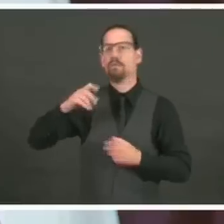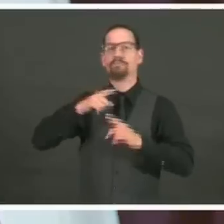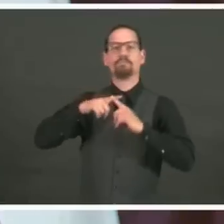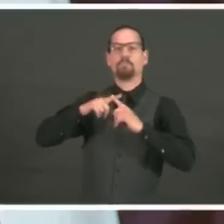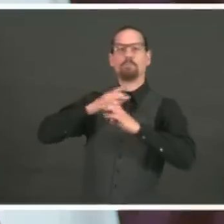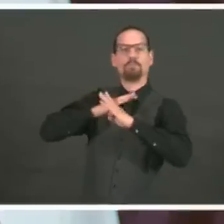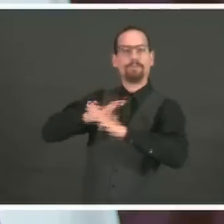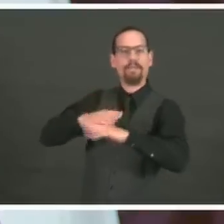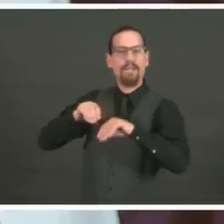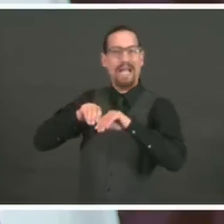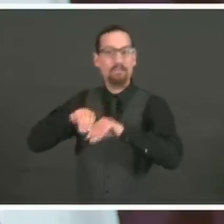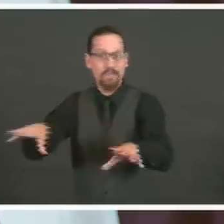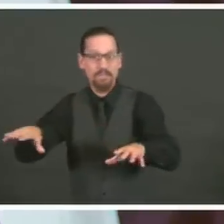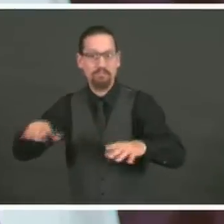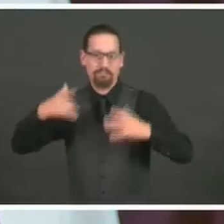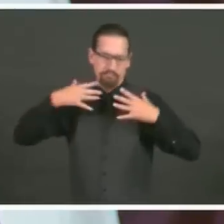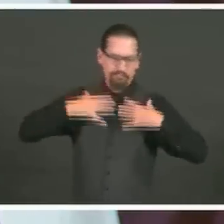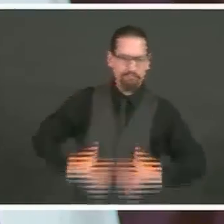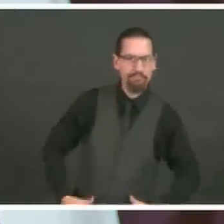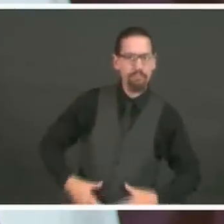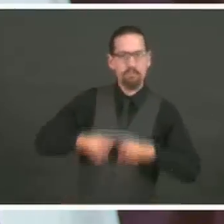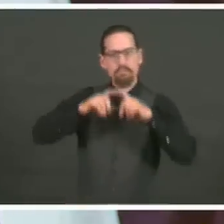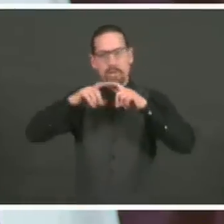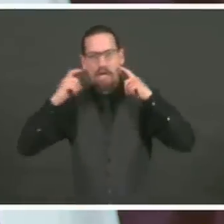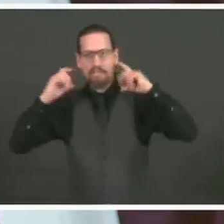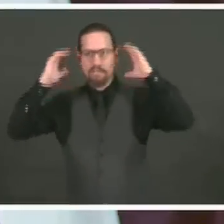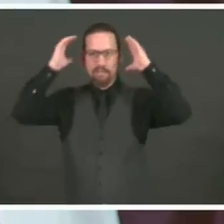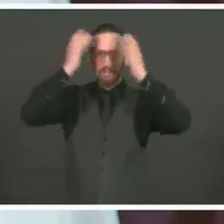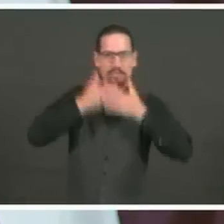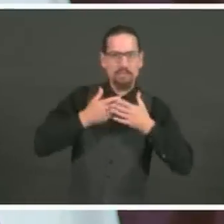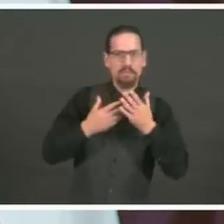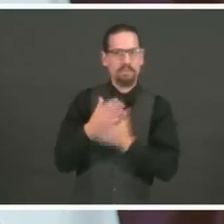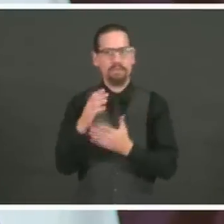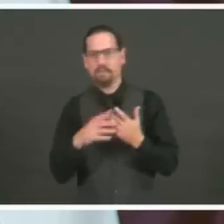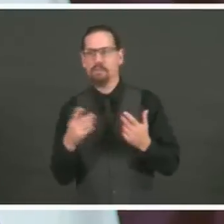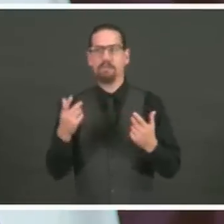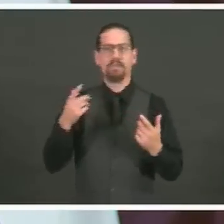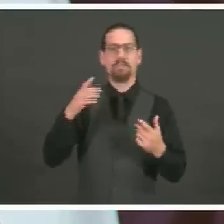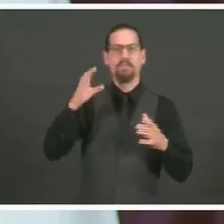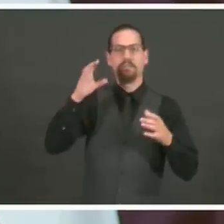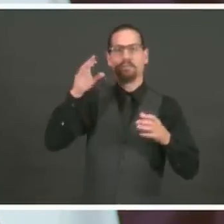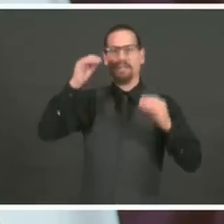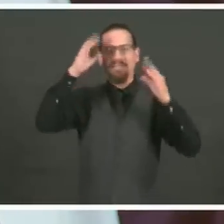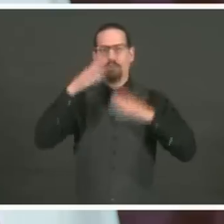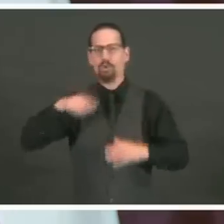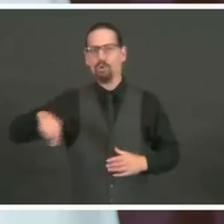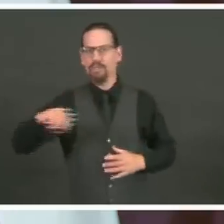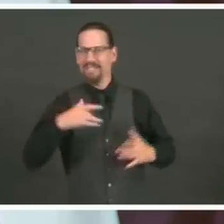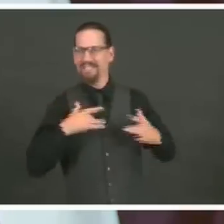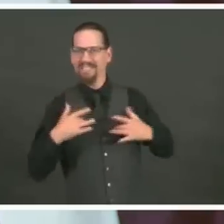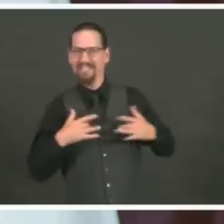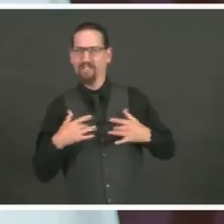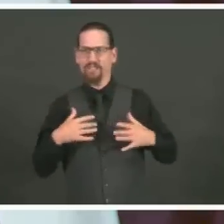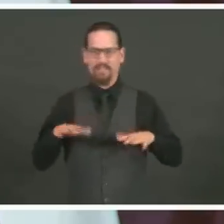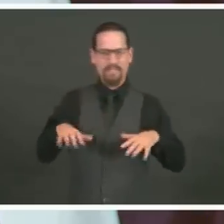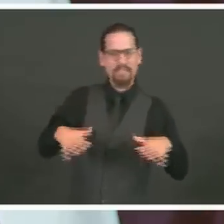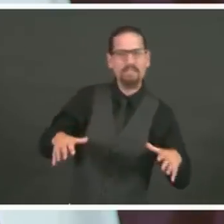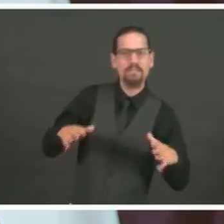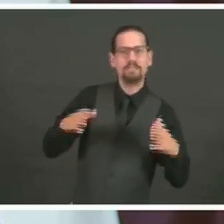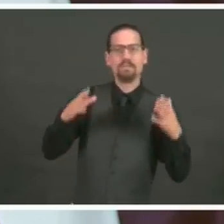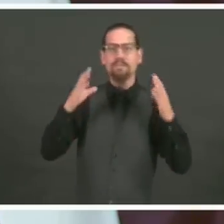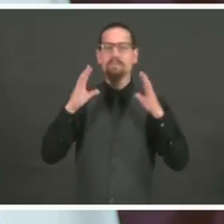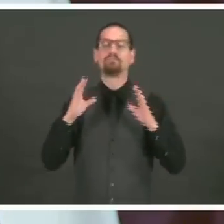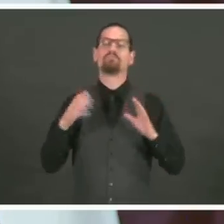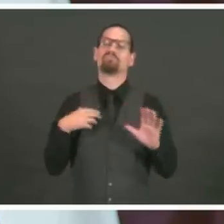to teachers who are anxious, and I hear that. I hear you. We see you. It's valid. We want to work to make it safe for you.